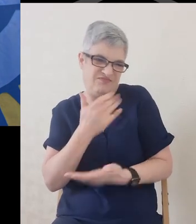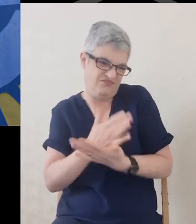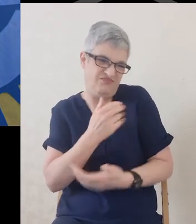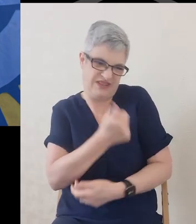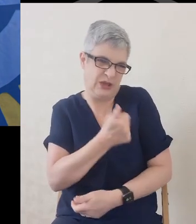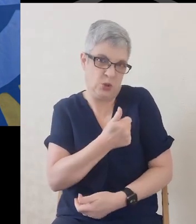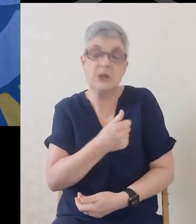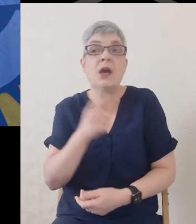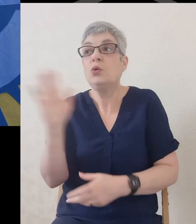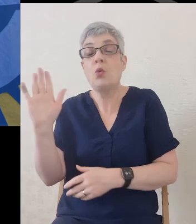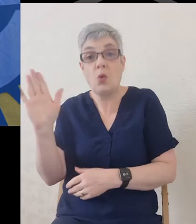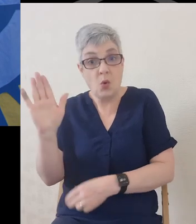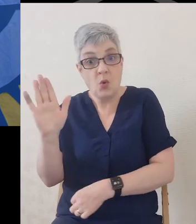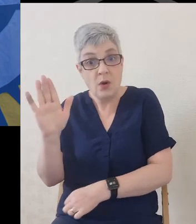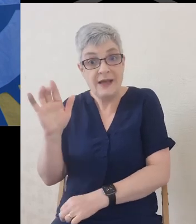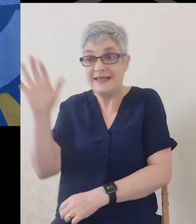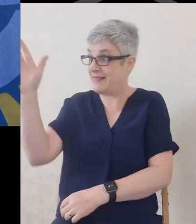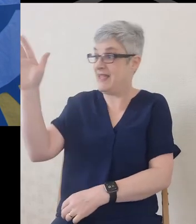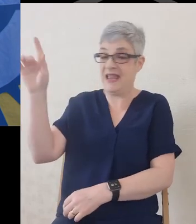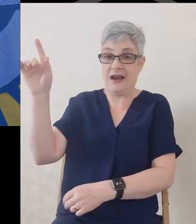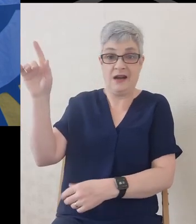as a Saviour.